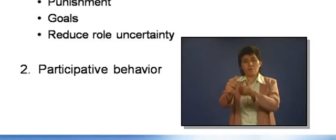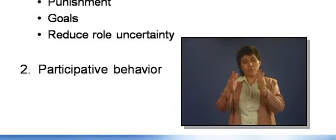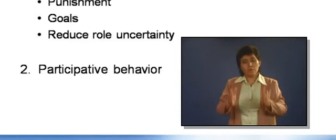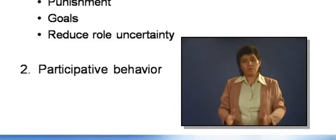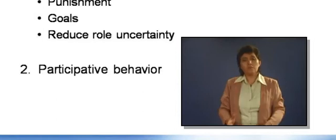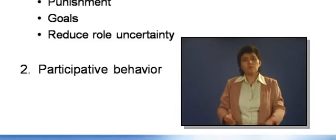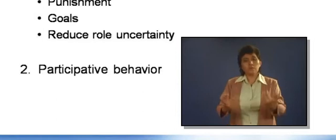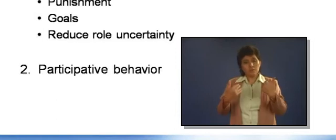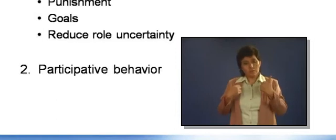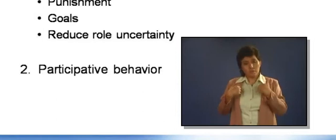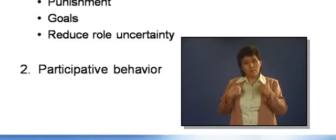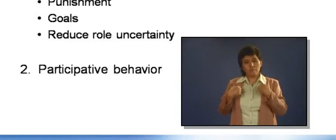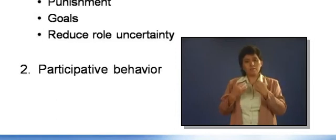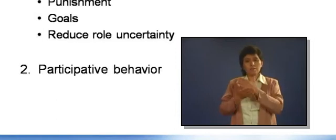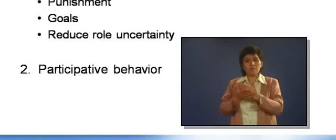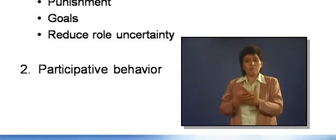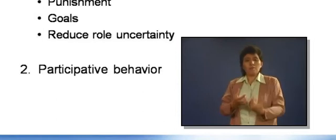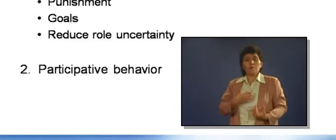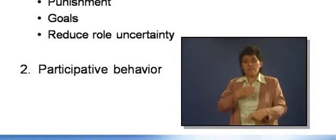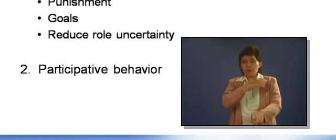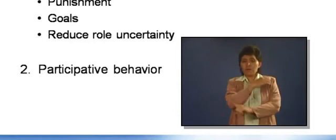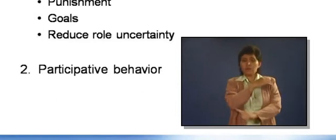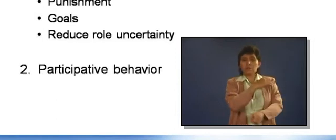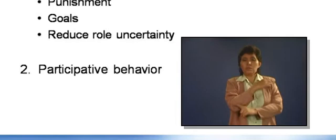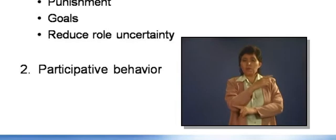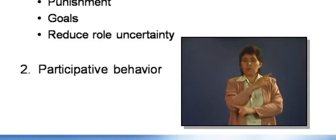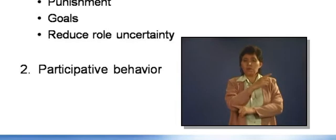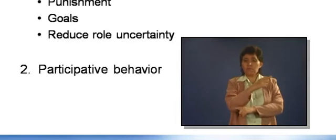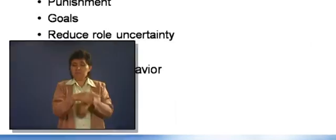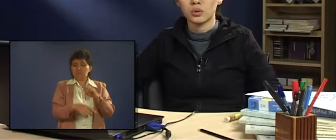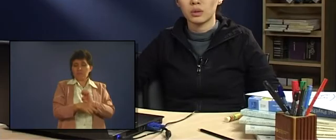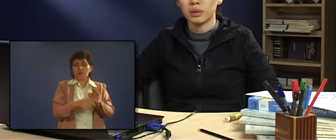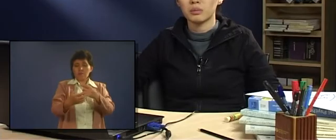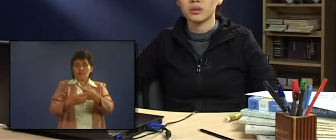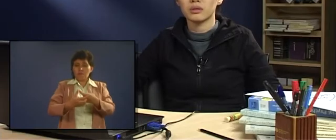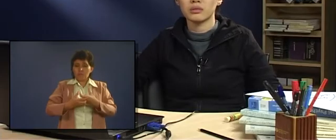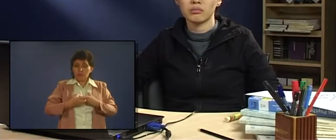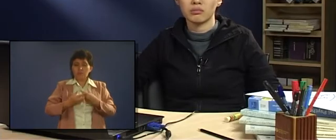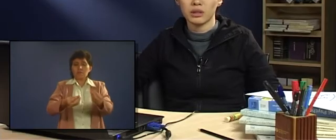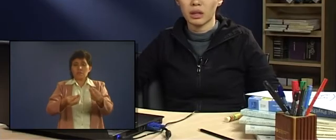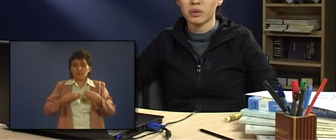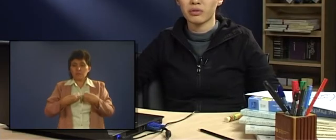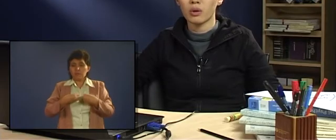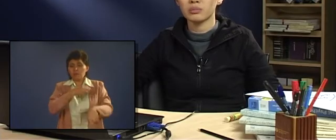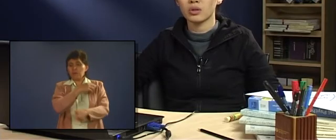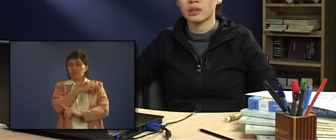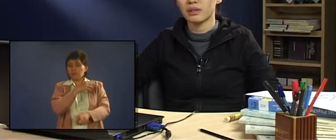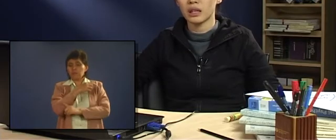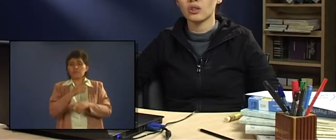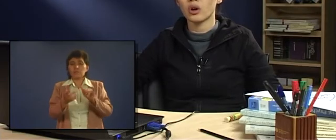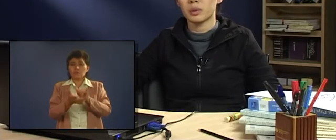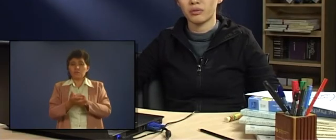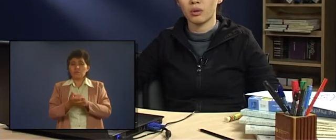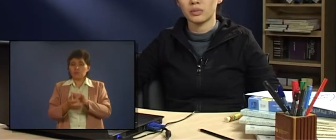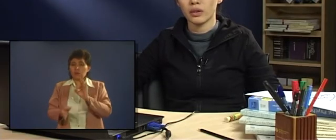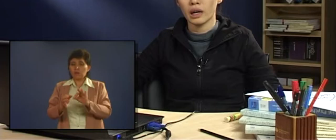rewards the punishment the ghost to be given and to the people if they performed or if